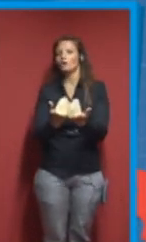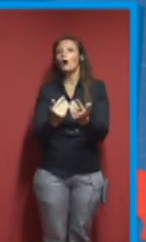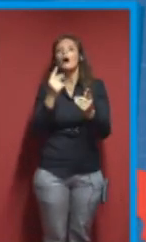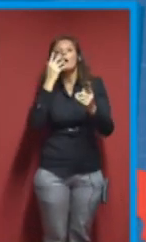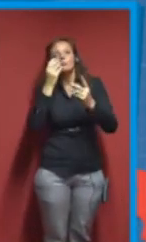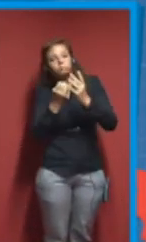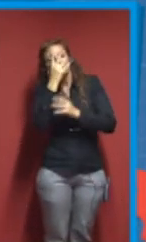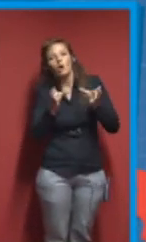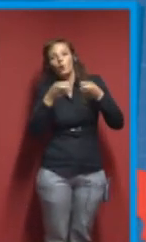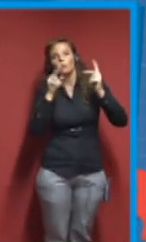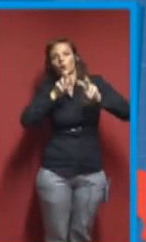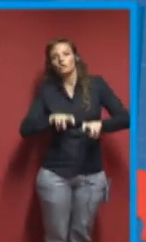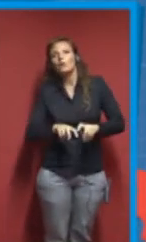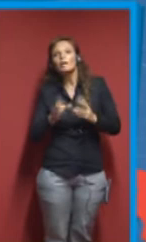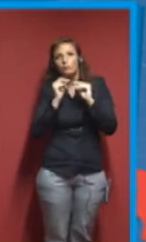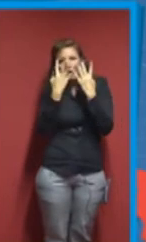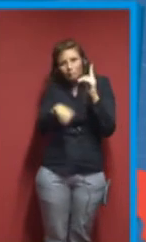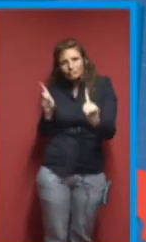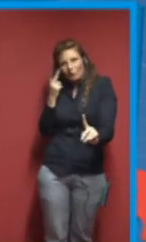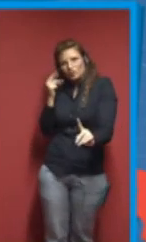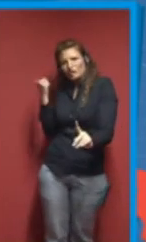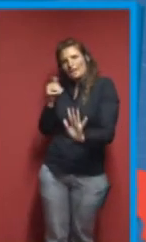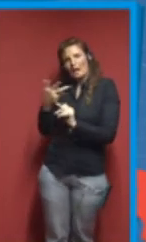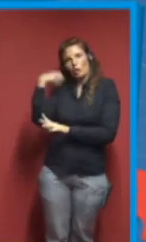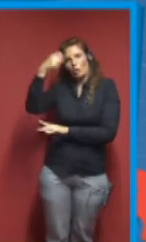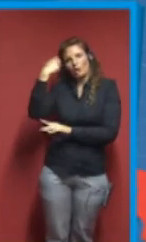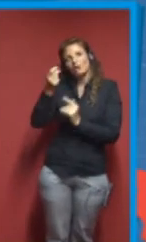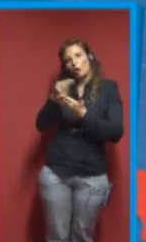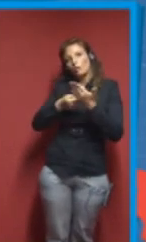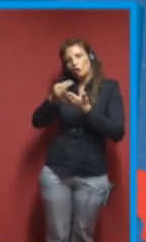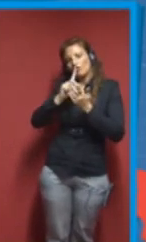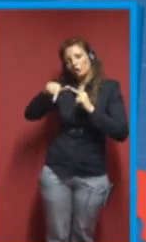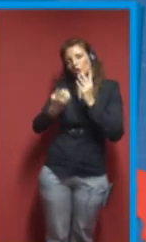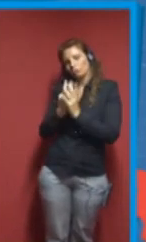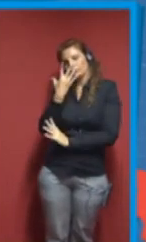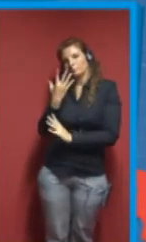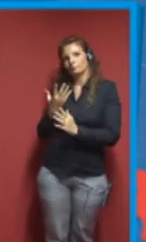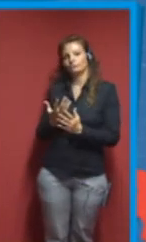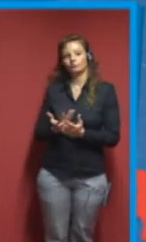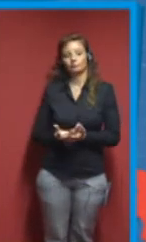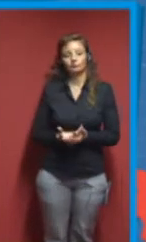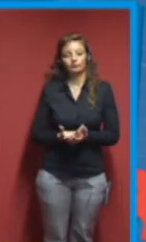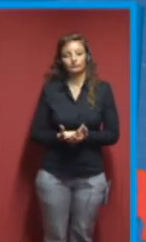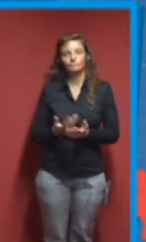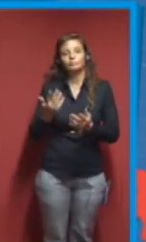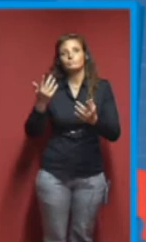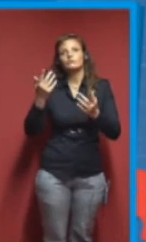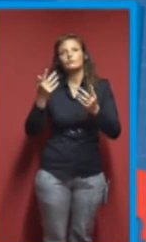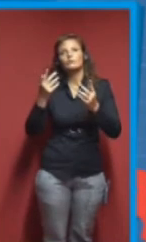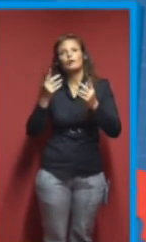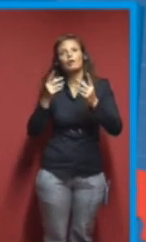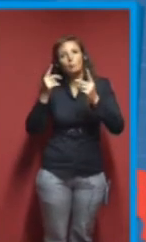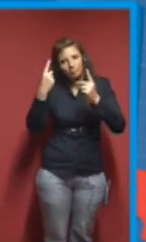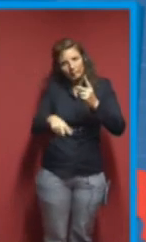And I'm going to show you some clips here of some of the projects that we've developed, really to do with flying machines and flying